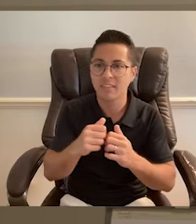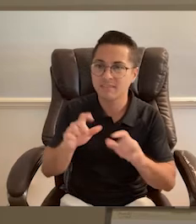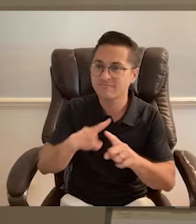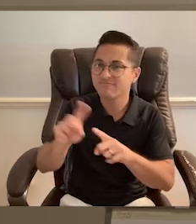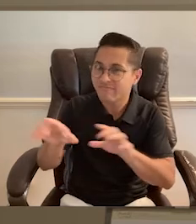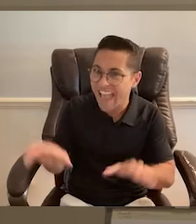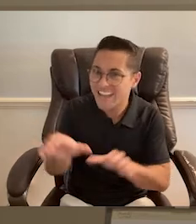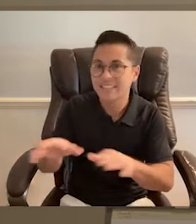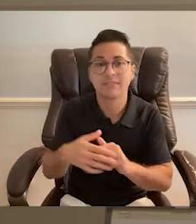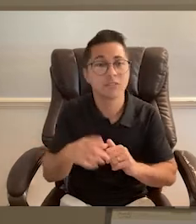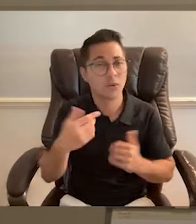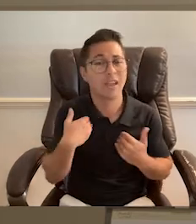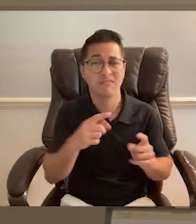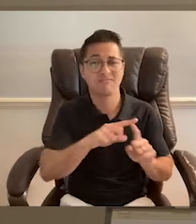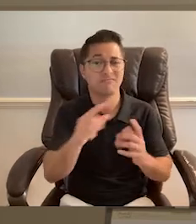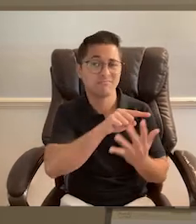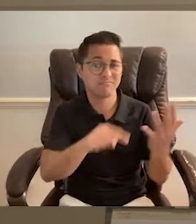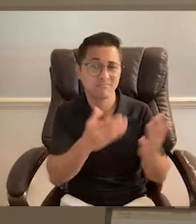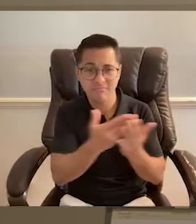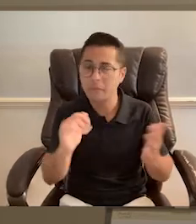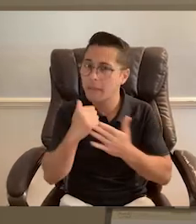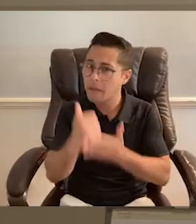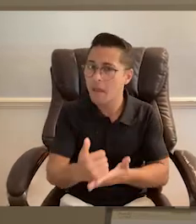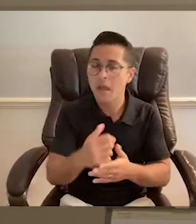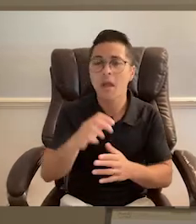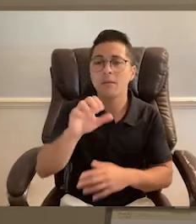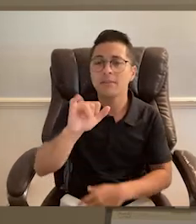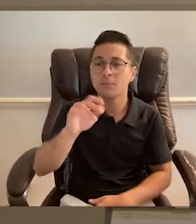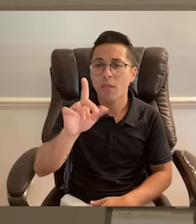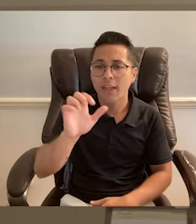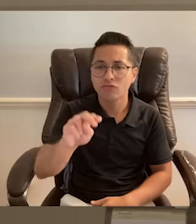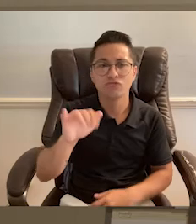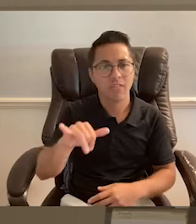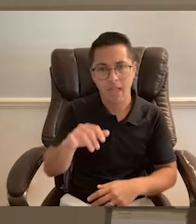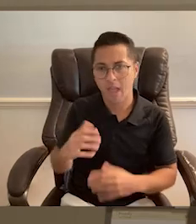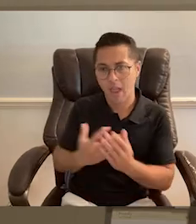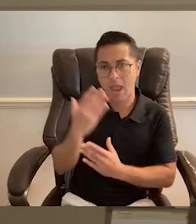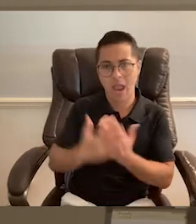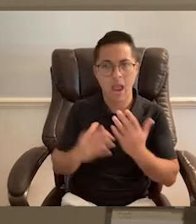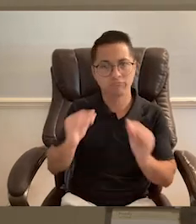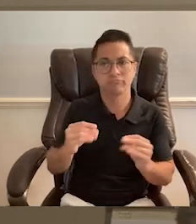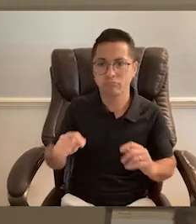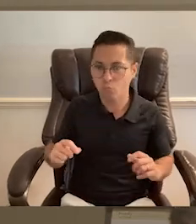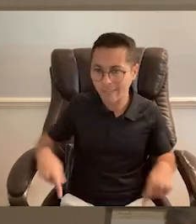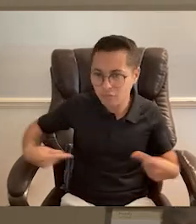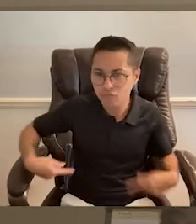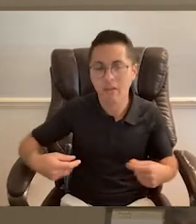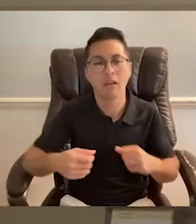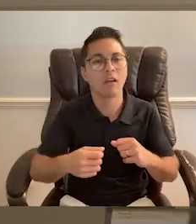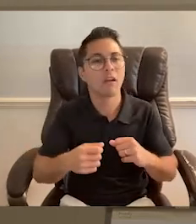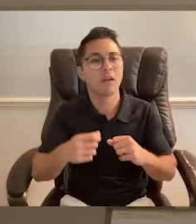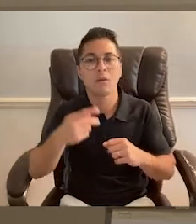right? You don't want to raise somebody's hope without knowing whether we can actually accomplish it. So this is